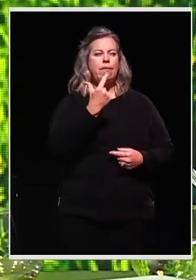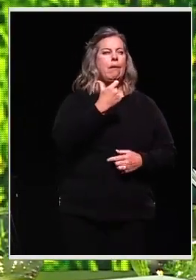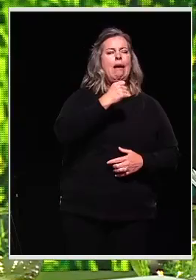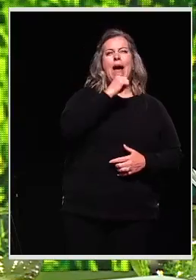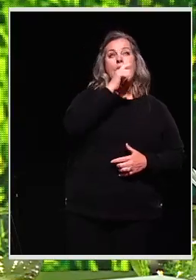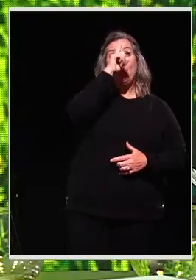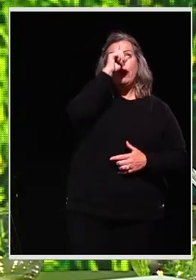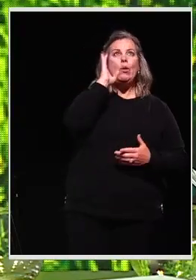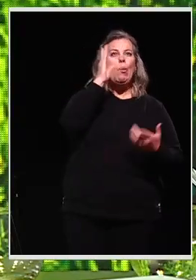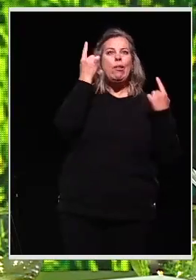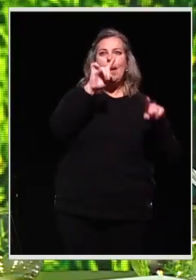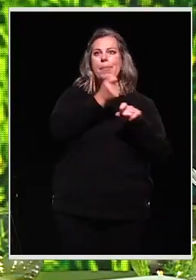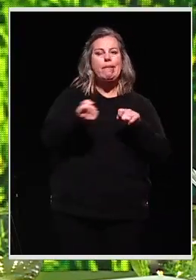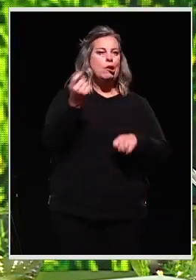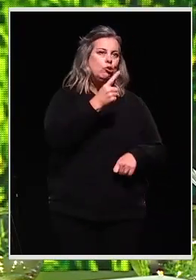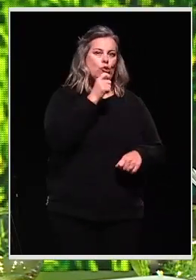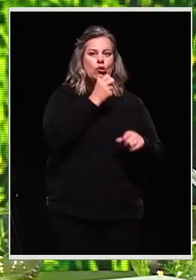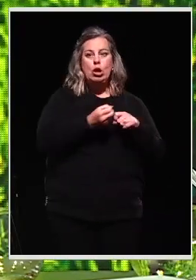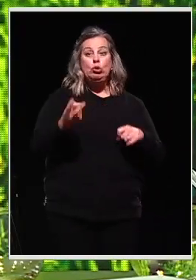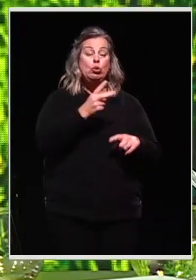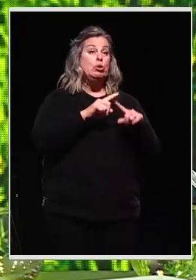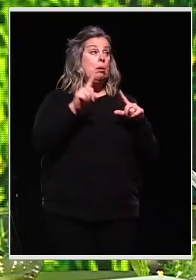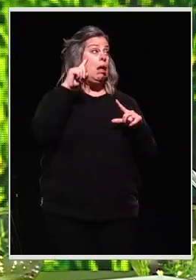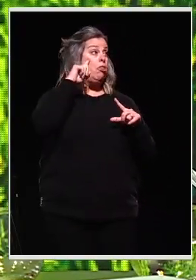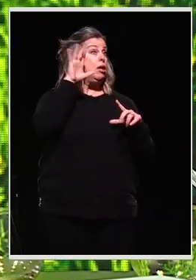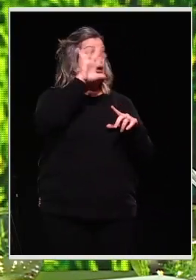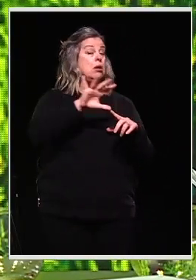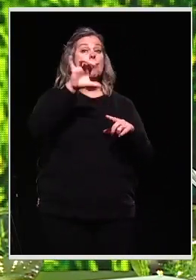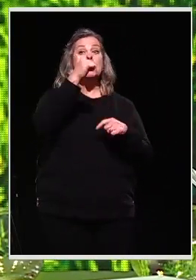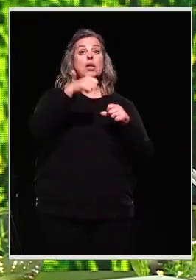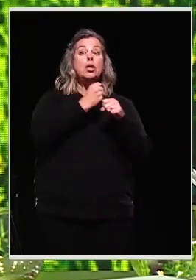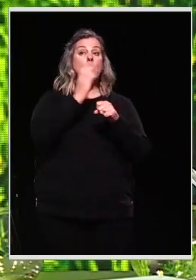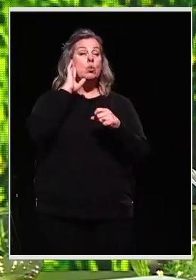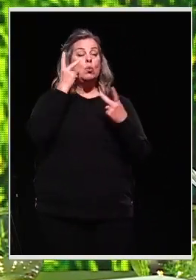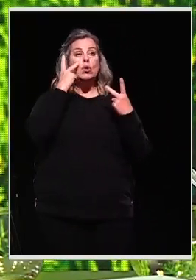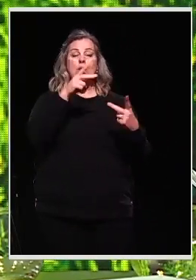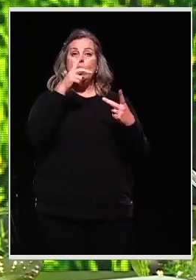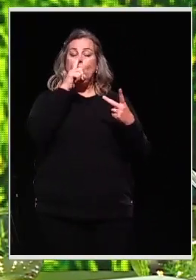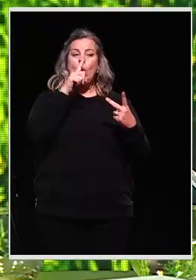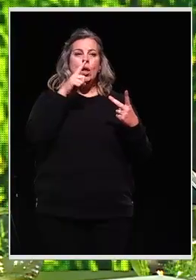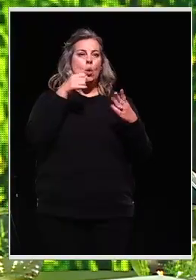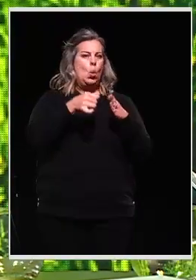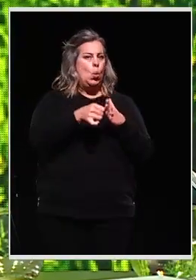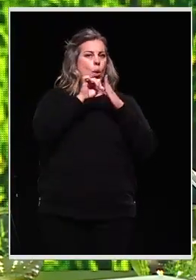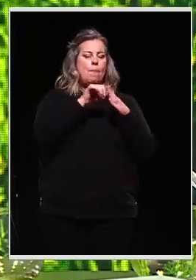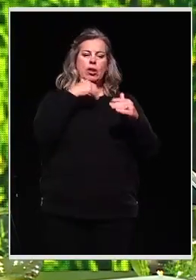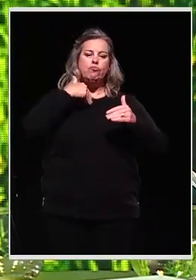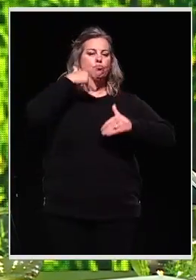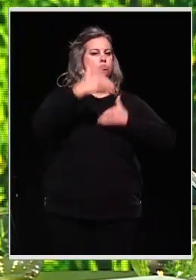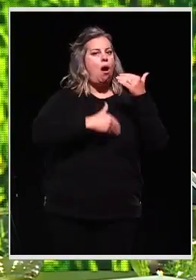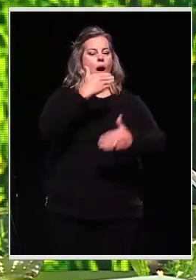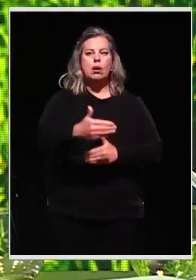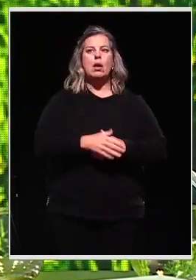breakthrough next year or the year after, but I think within the next 10 years, we're going to see such radical progress in what the microbiome of the